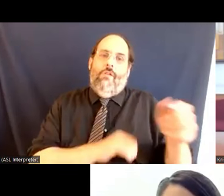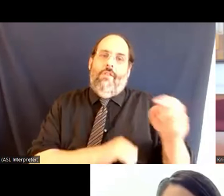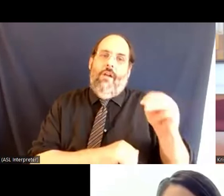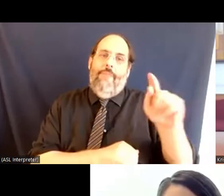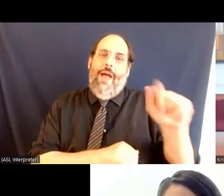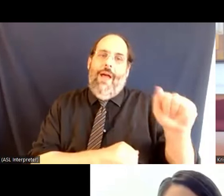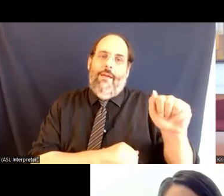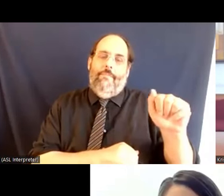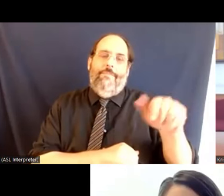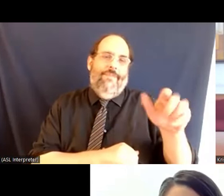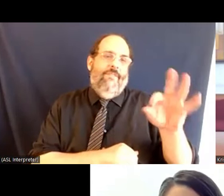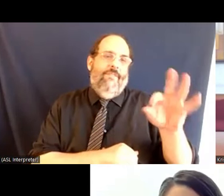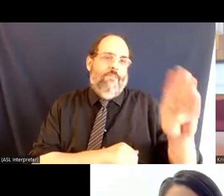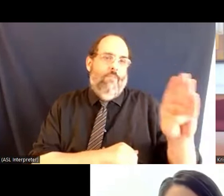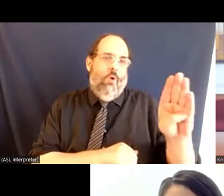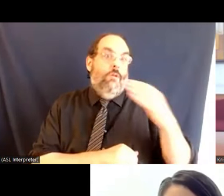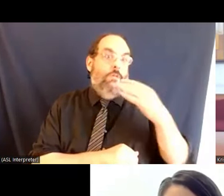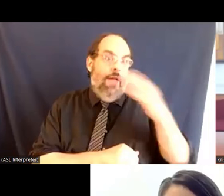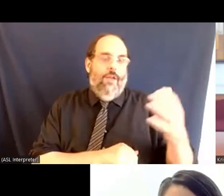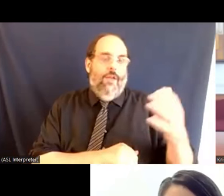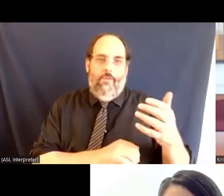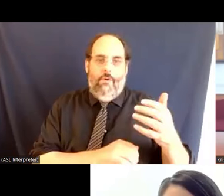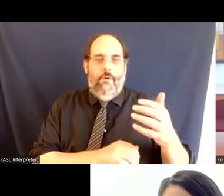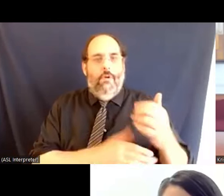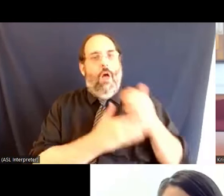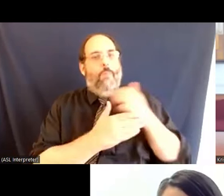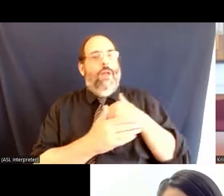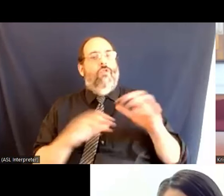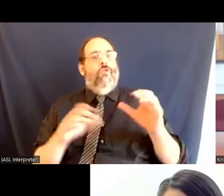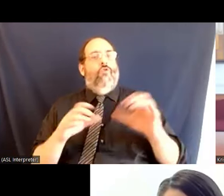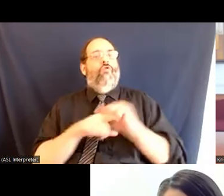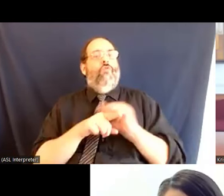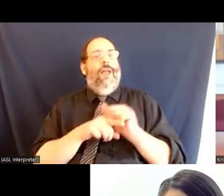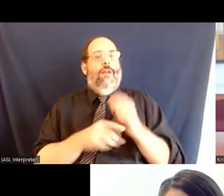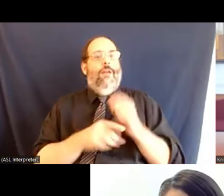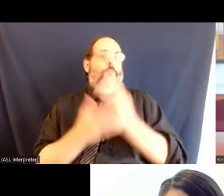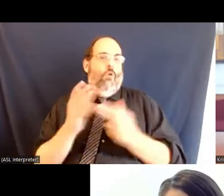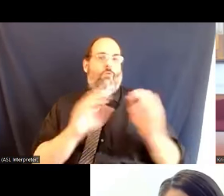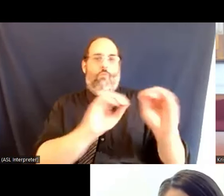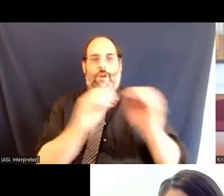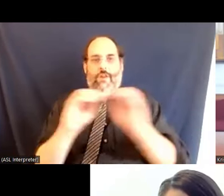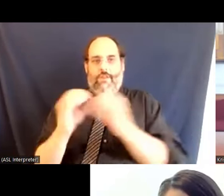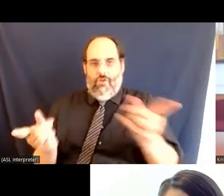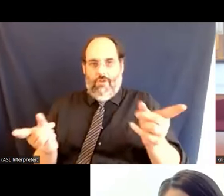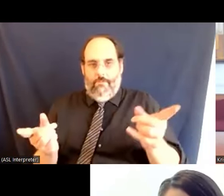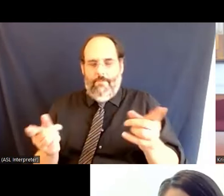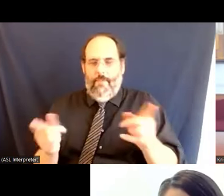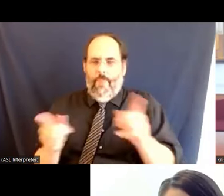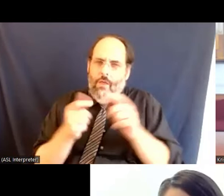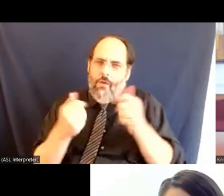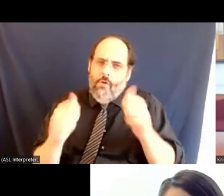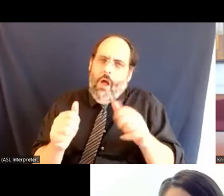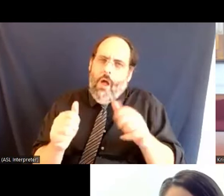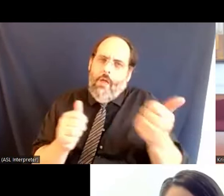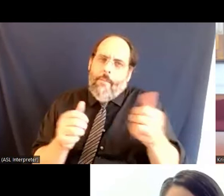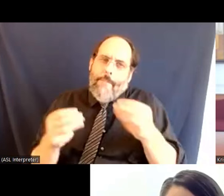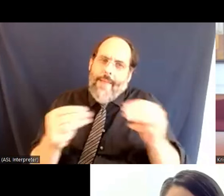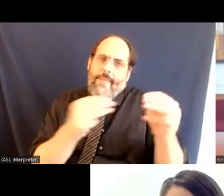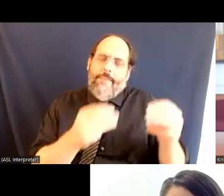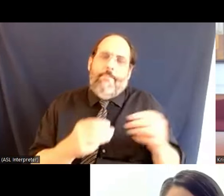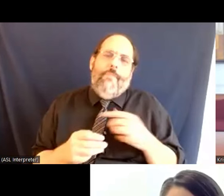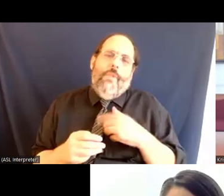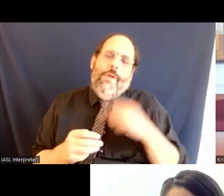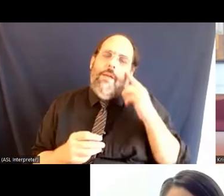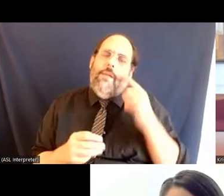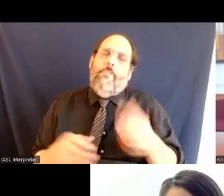support and partnership in conducting these trainings. We've also pursued other tracks. We think that